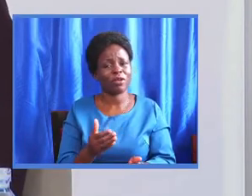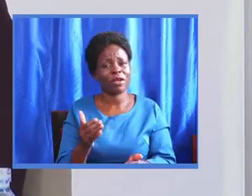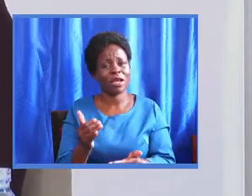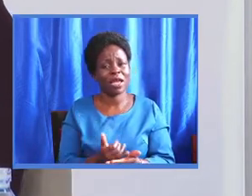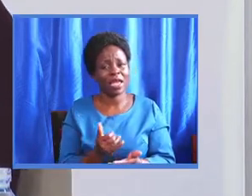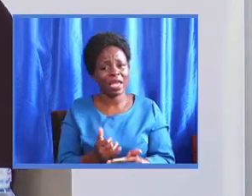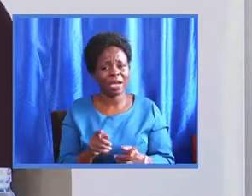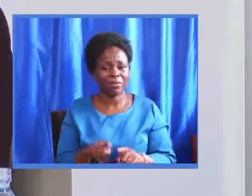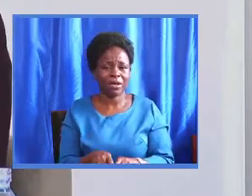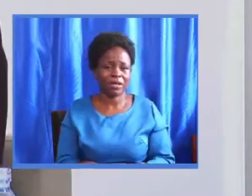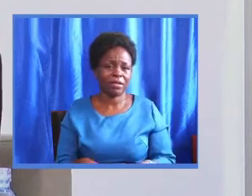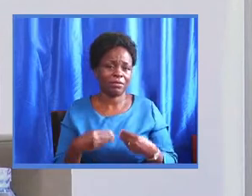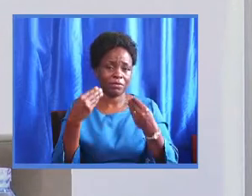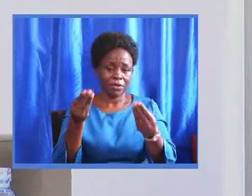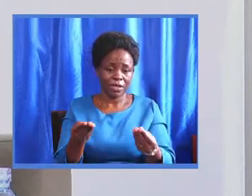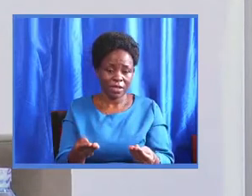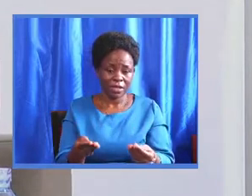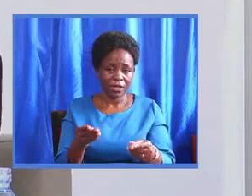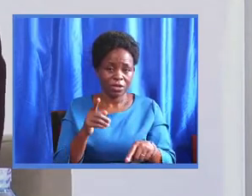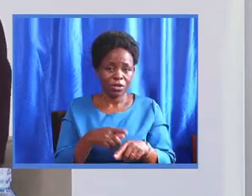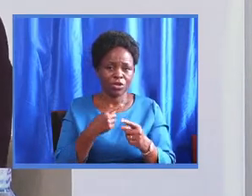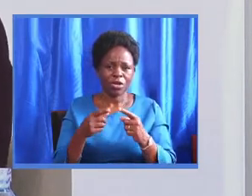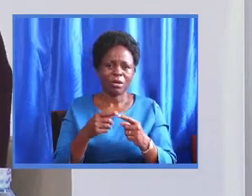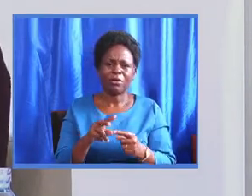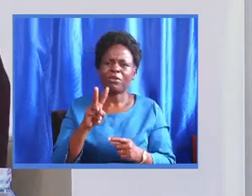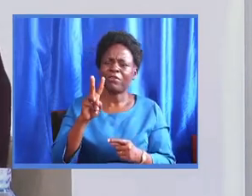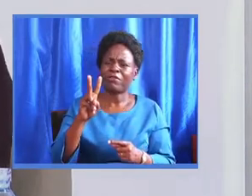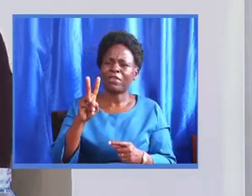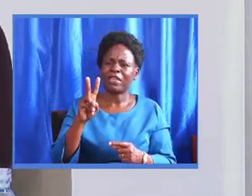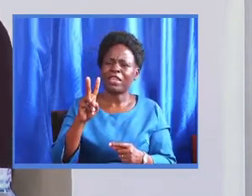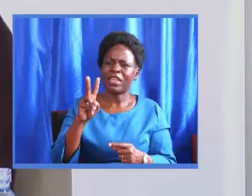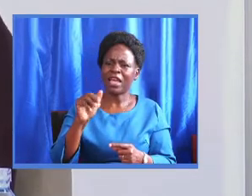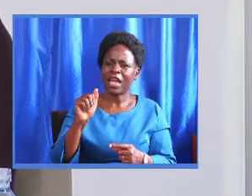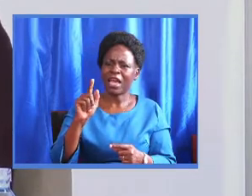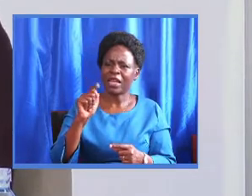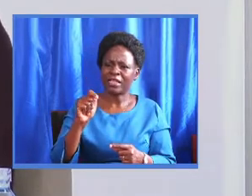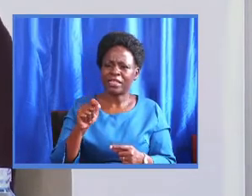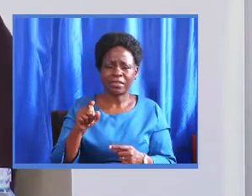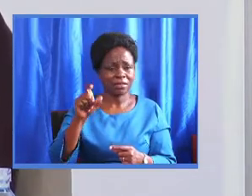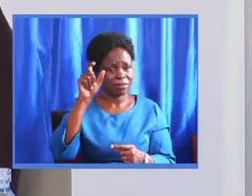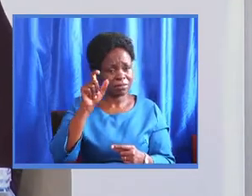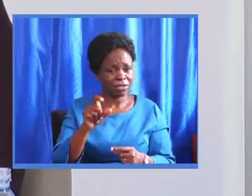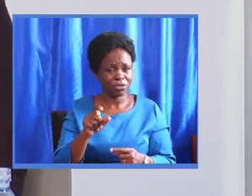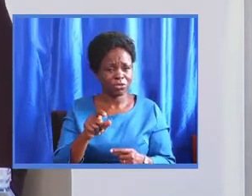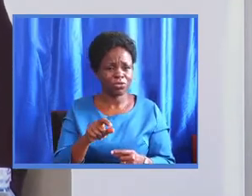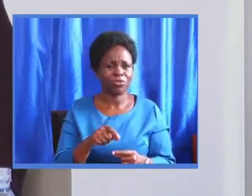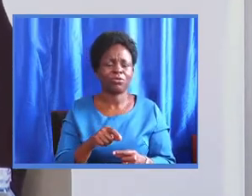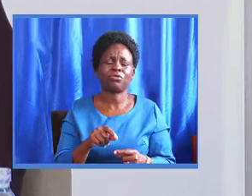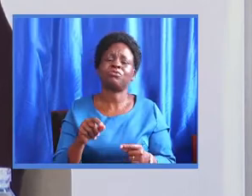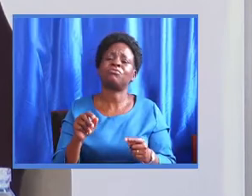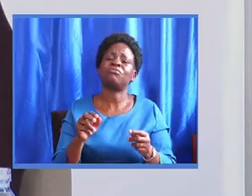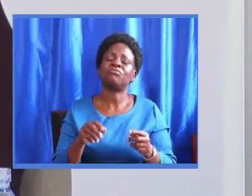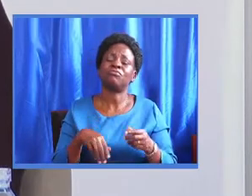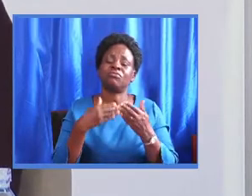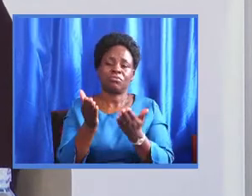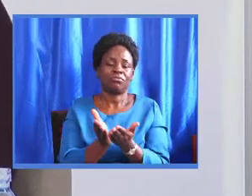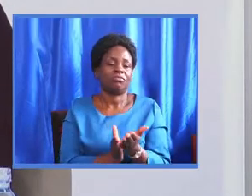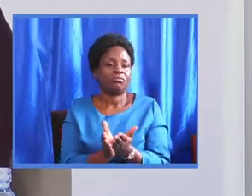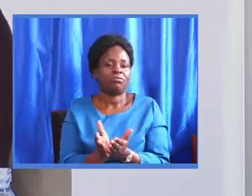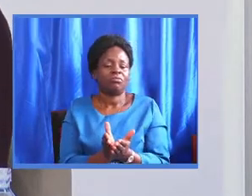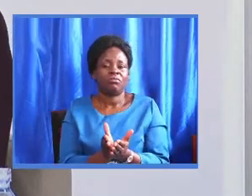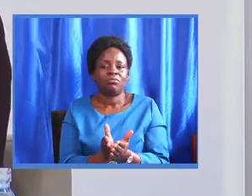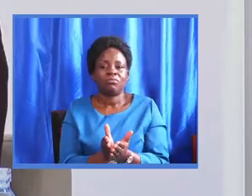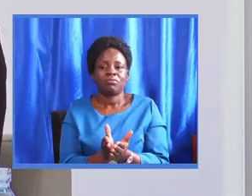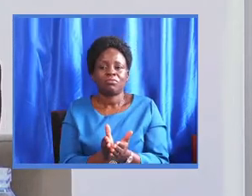proprietor. When you come to VAT, it's income paid by the person who is using the service.